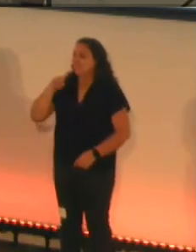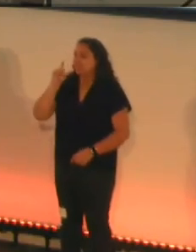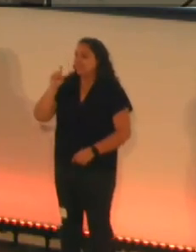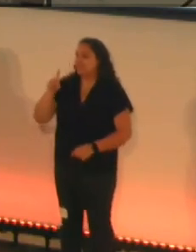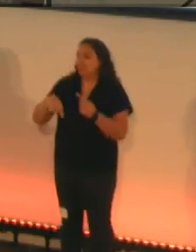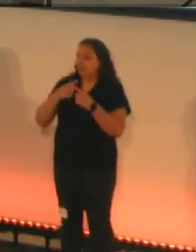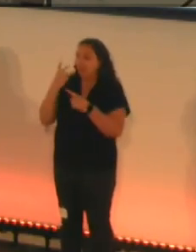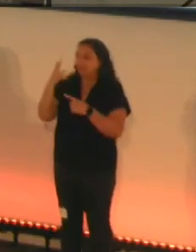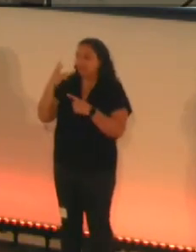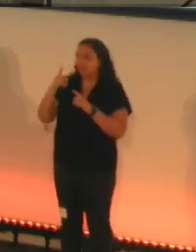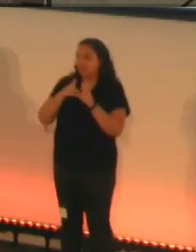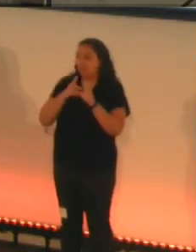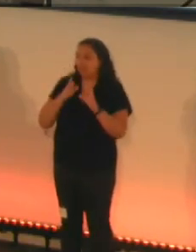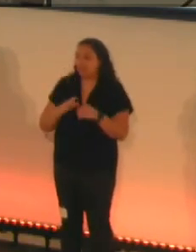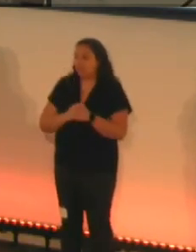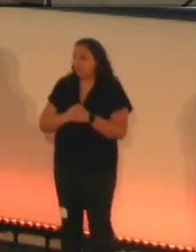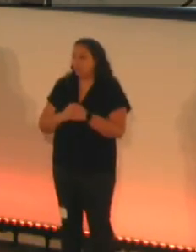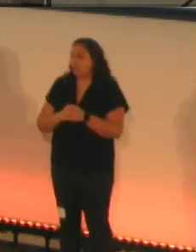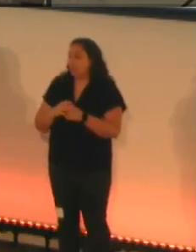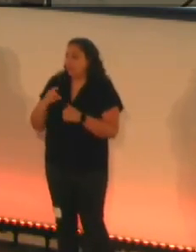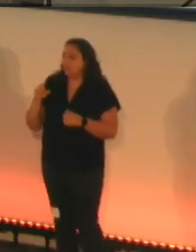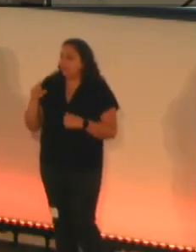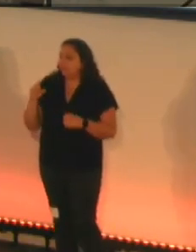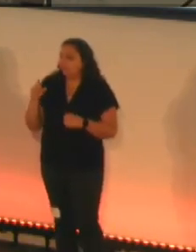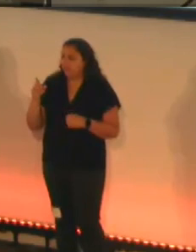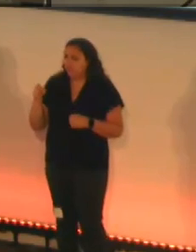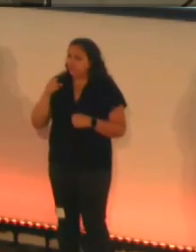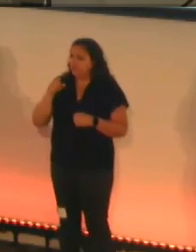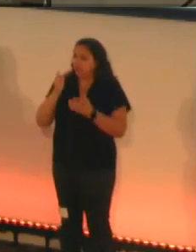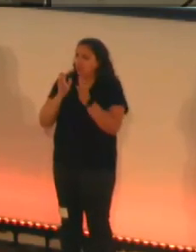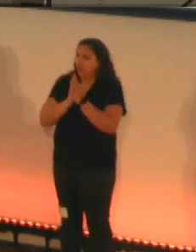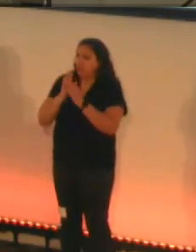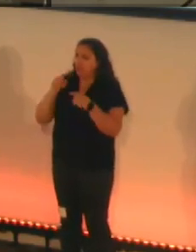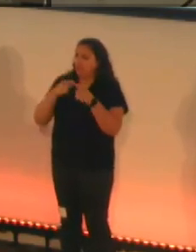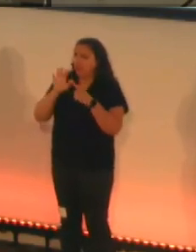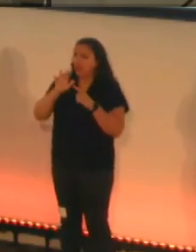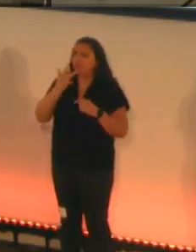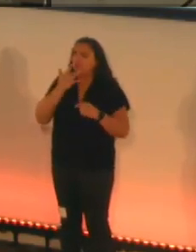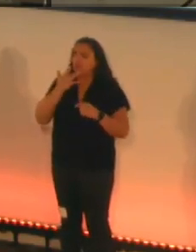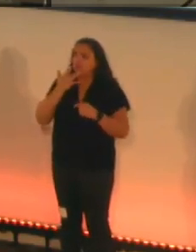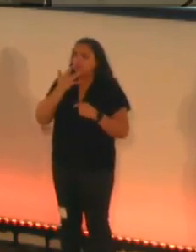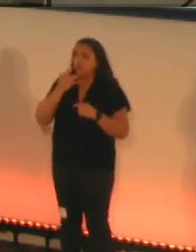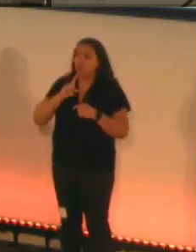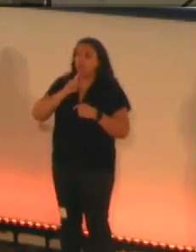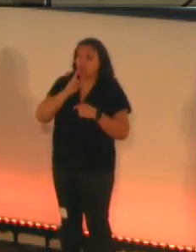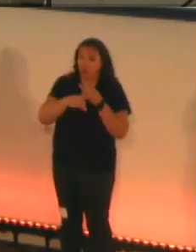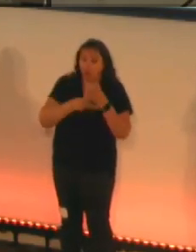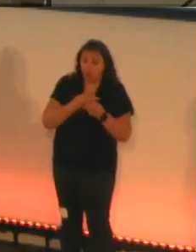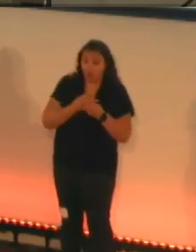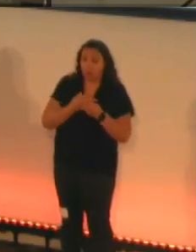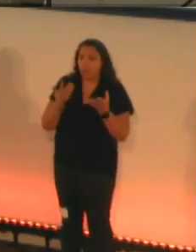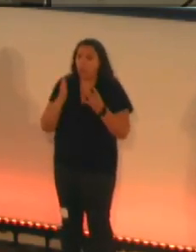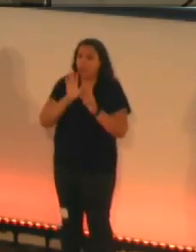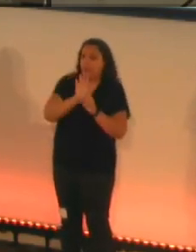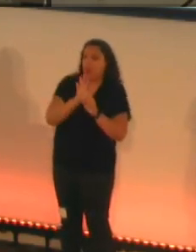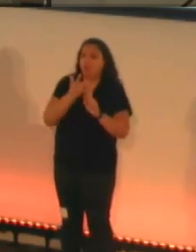16 participants. Firstly, did you ask them about their preferences in the real world around guiding, so what their practices